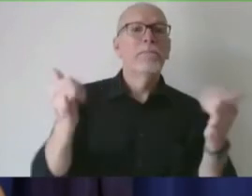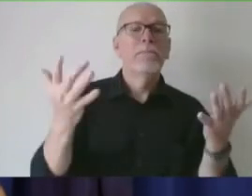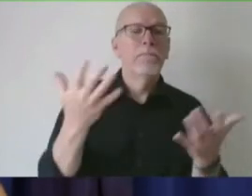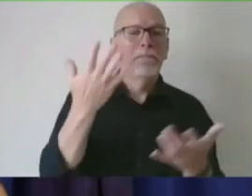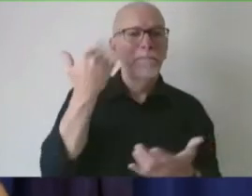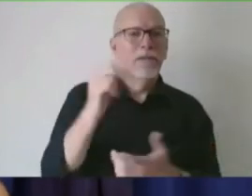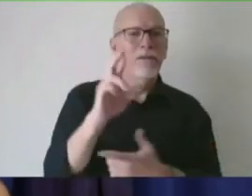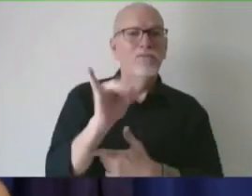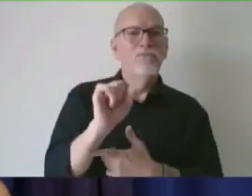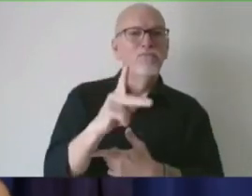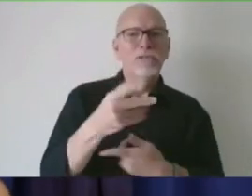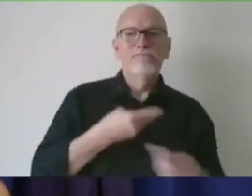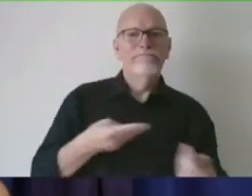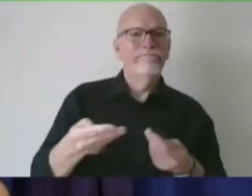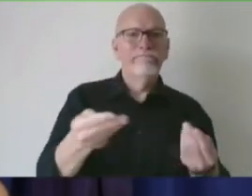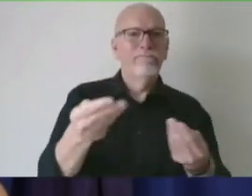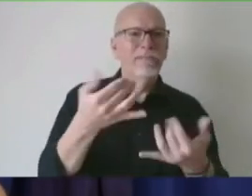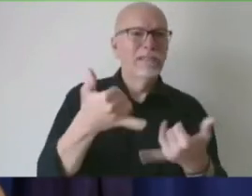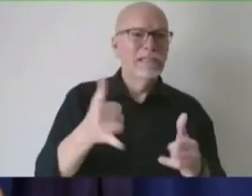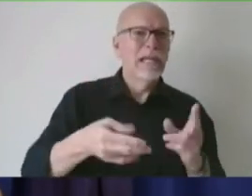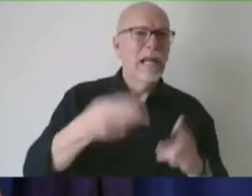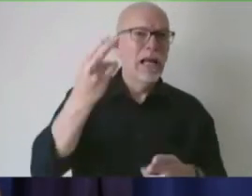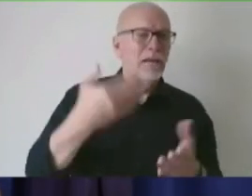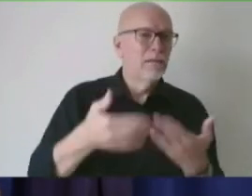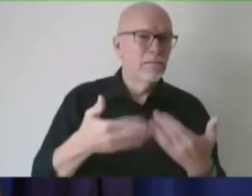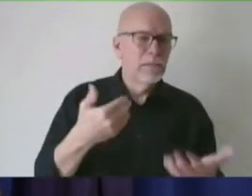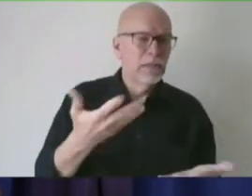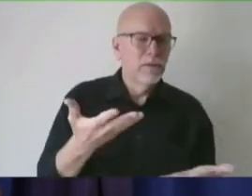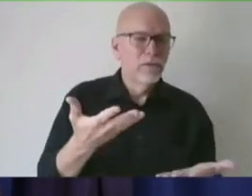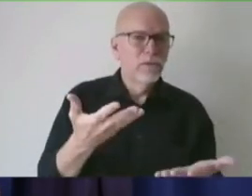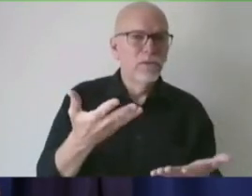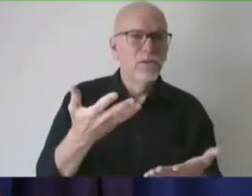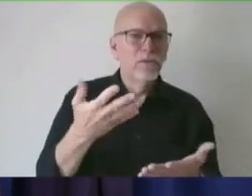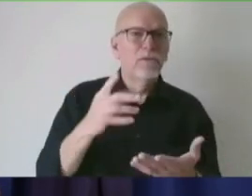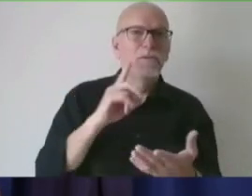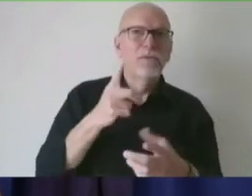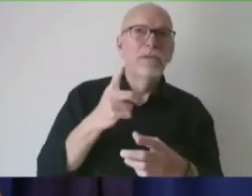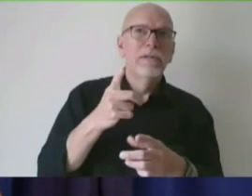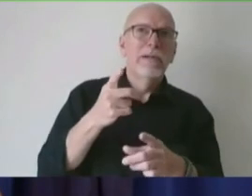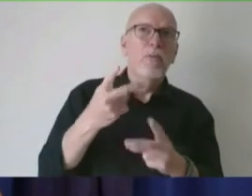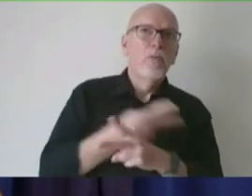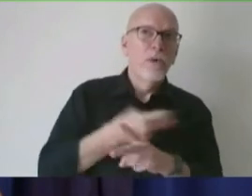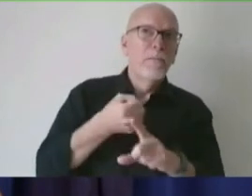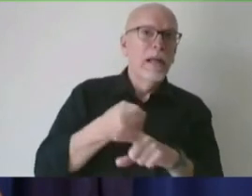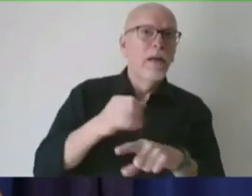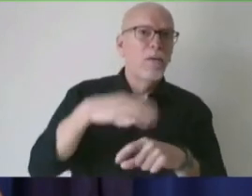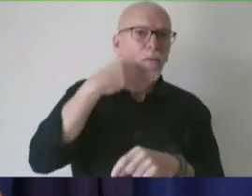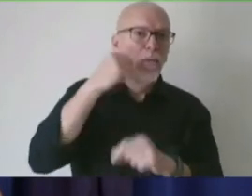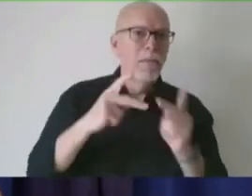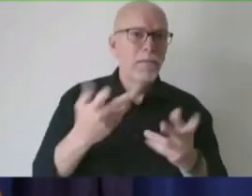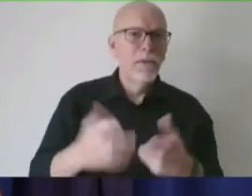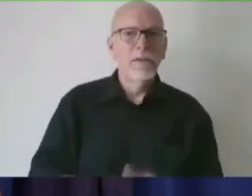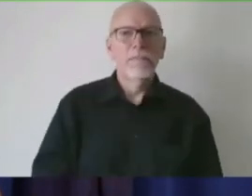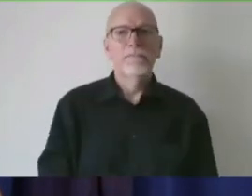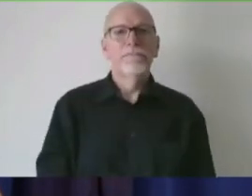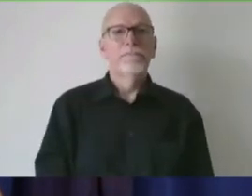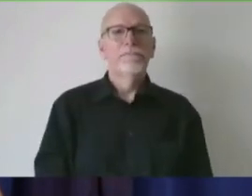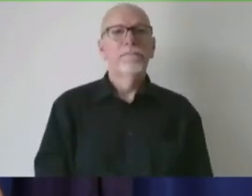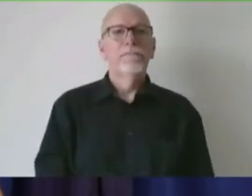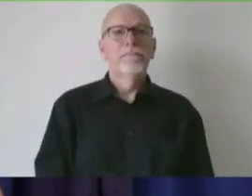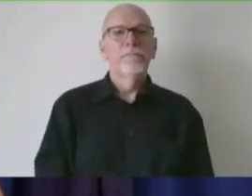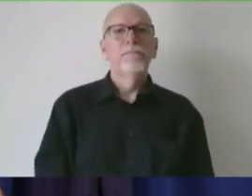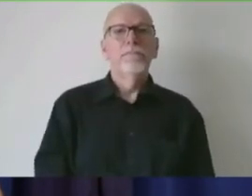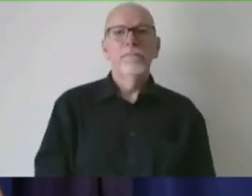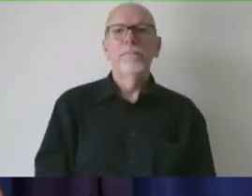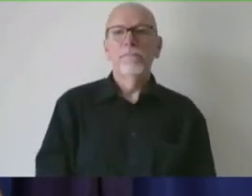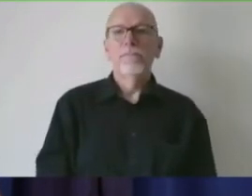the risk of transmission to others is still high, even if the effects mainly are for older people? So we are